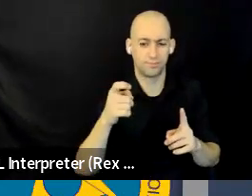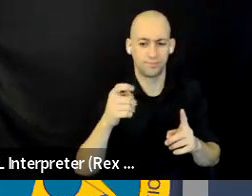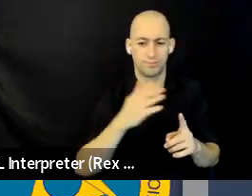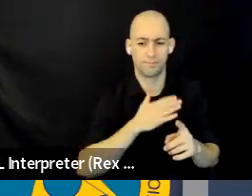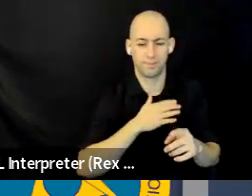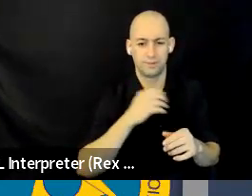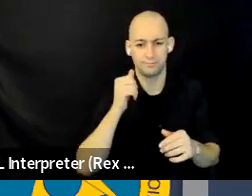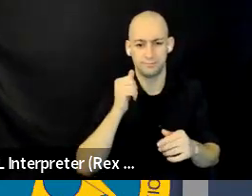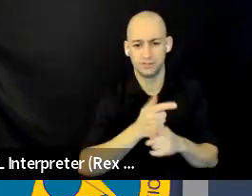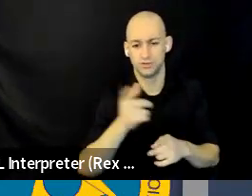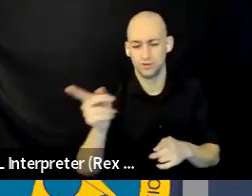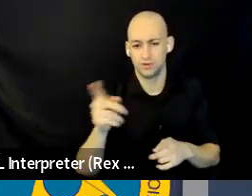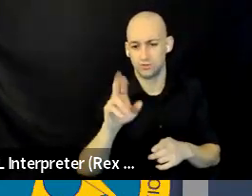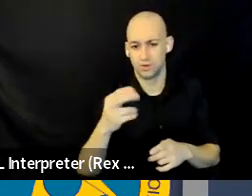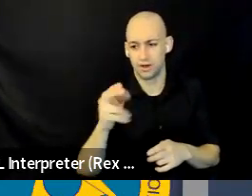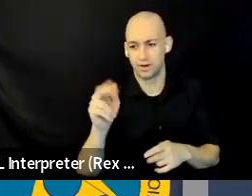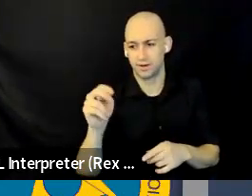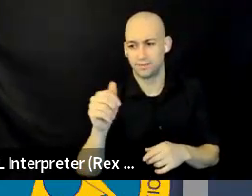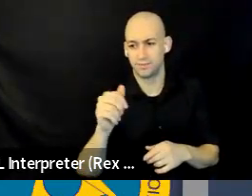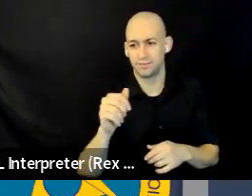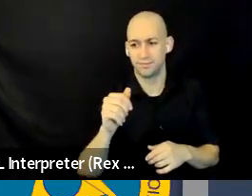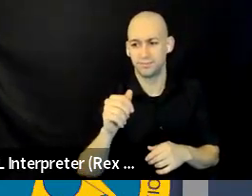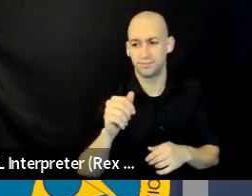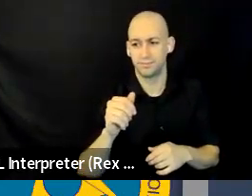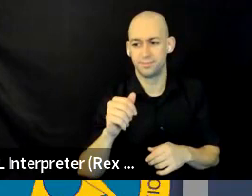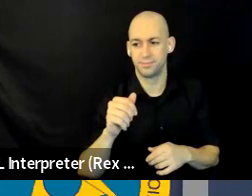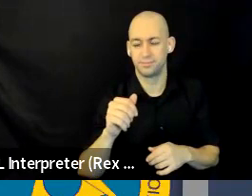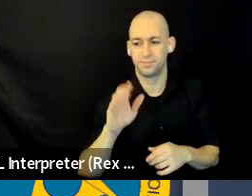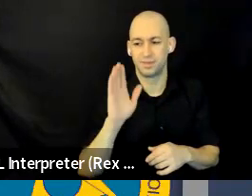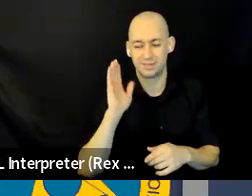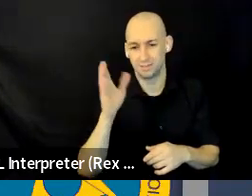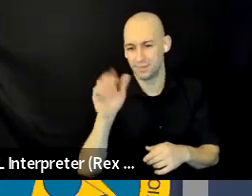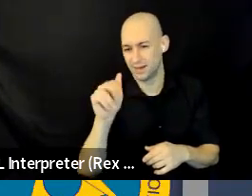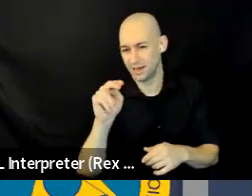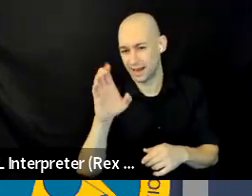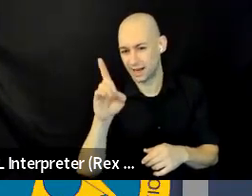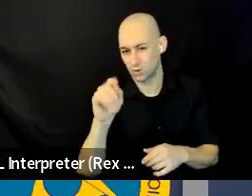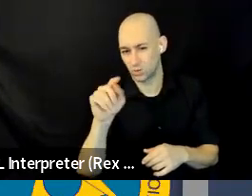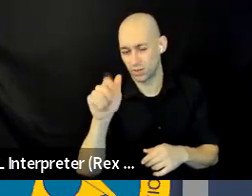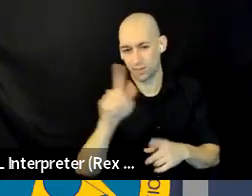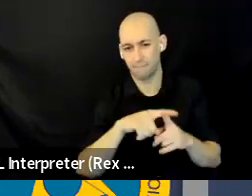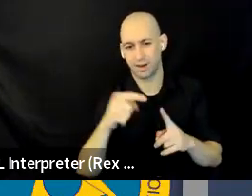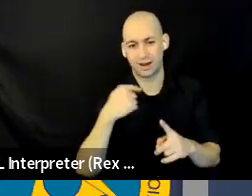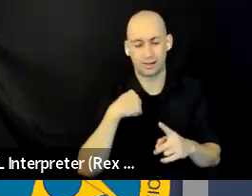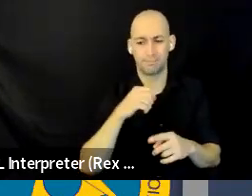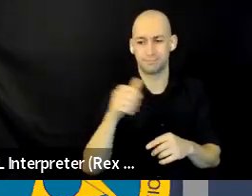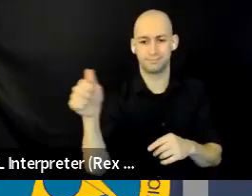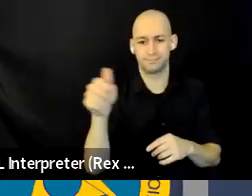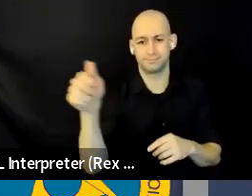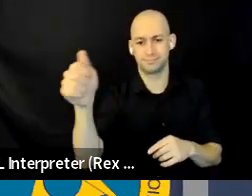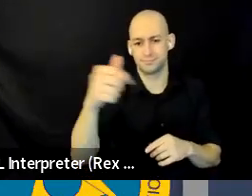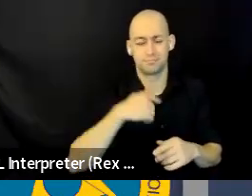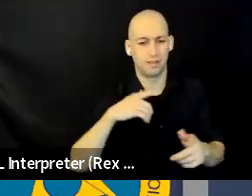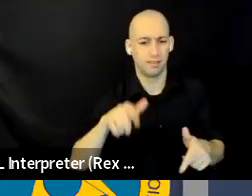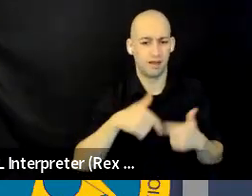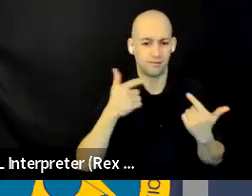sister Rahama. But a couple things, this may seem anecdotal, but when I'm just out and about in life, whether it be work or